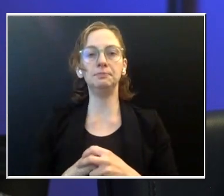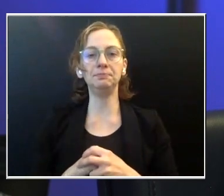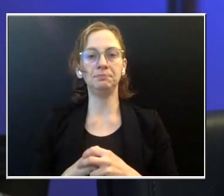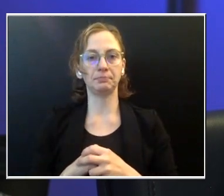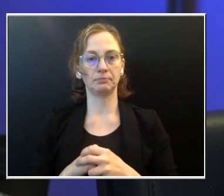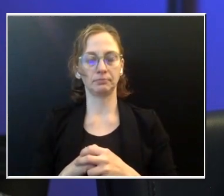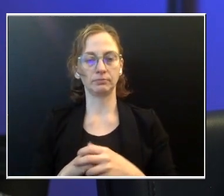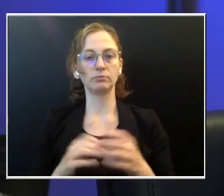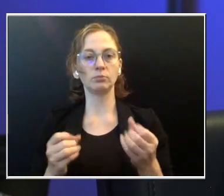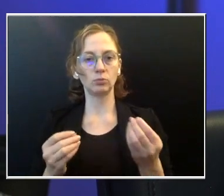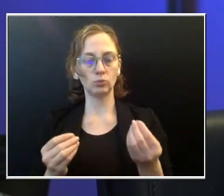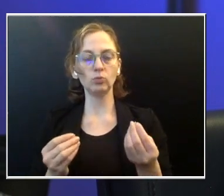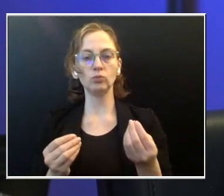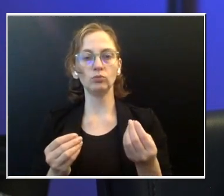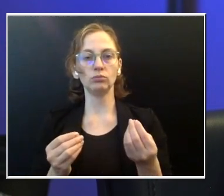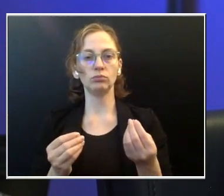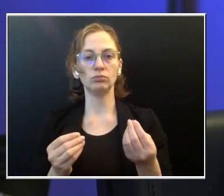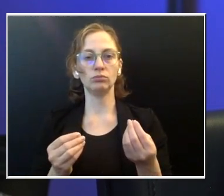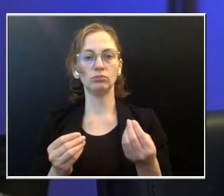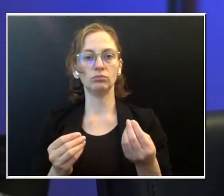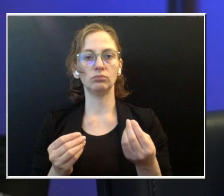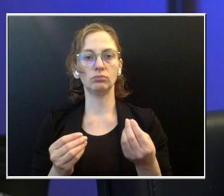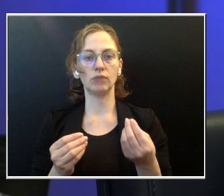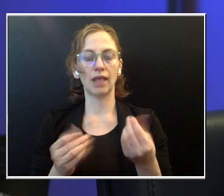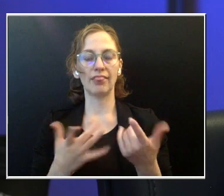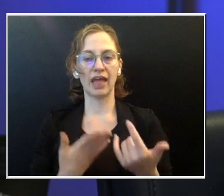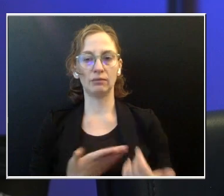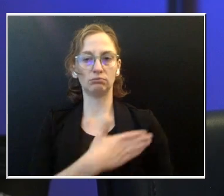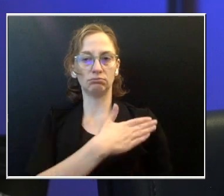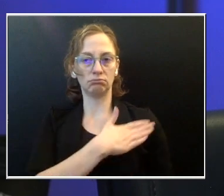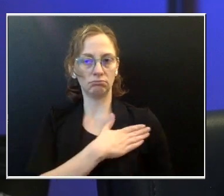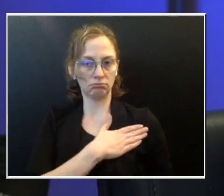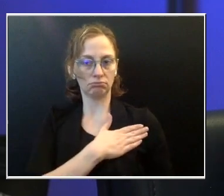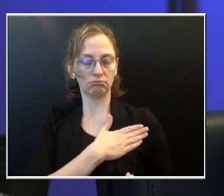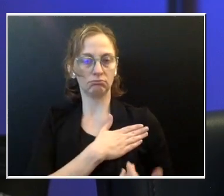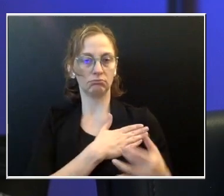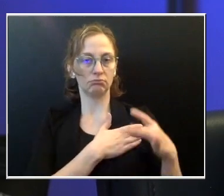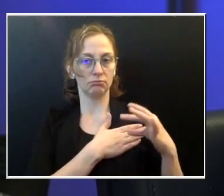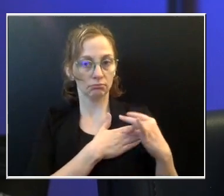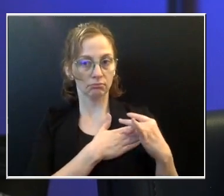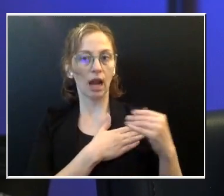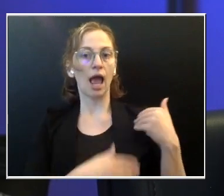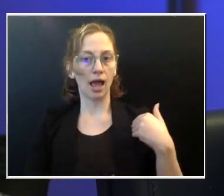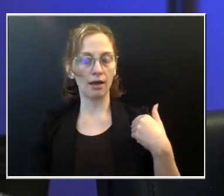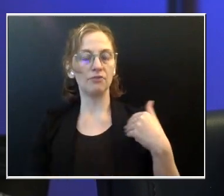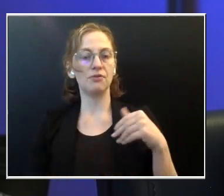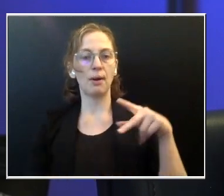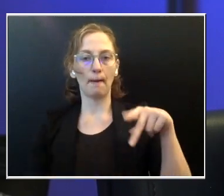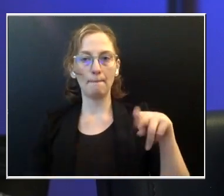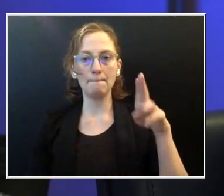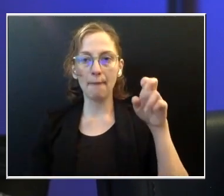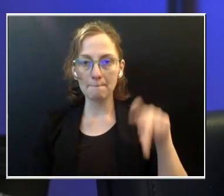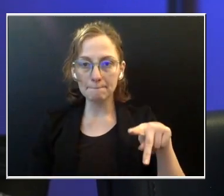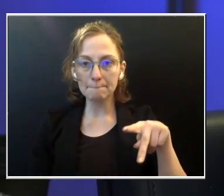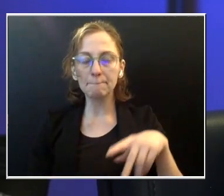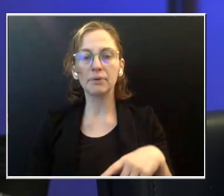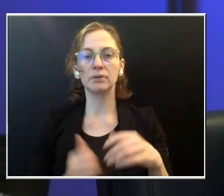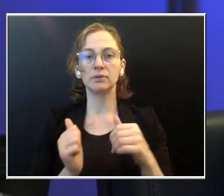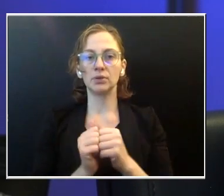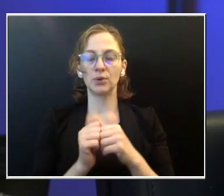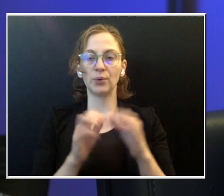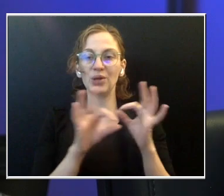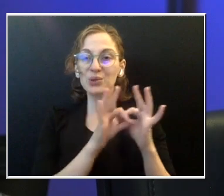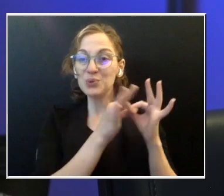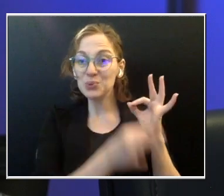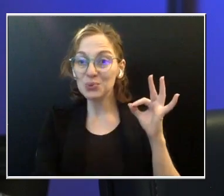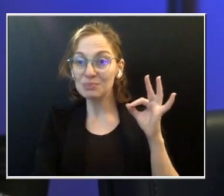a pump unit that comes with it, connected by tubing that pulls the extra fluid off. So